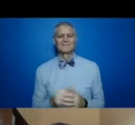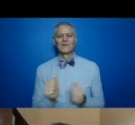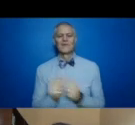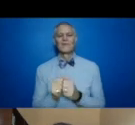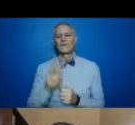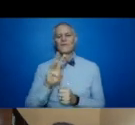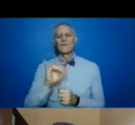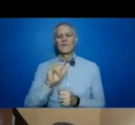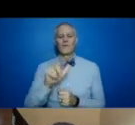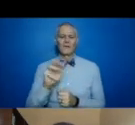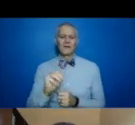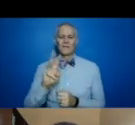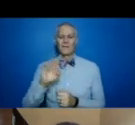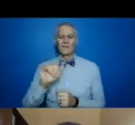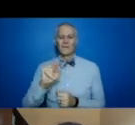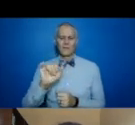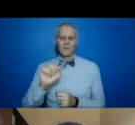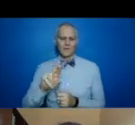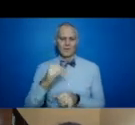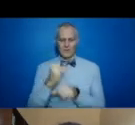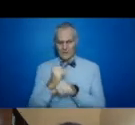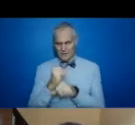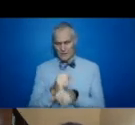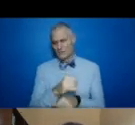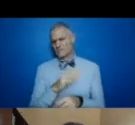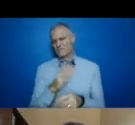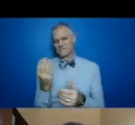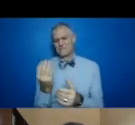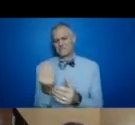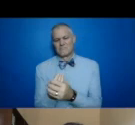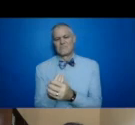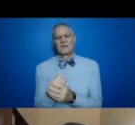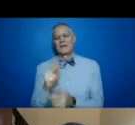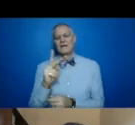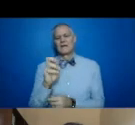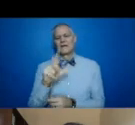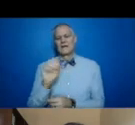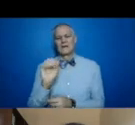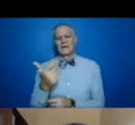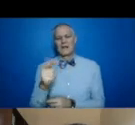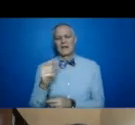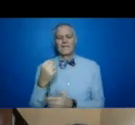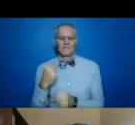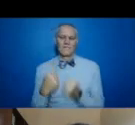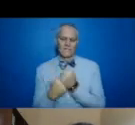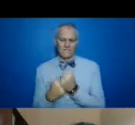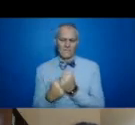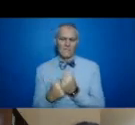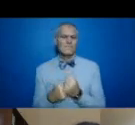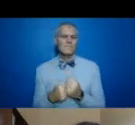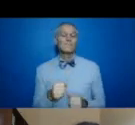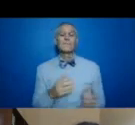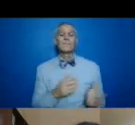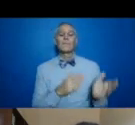Winter Institute and the Kellogg Foundation. Was founding director, research director for the Coming